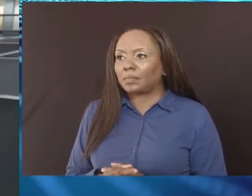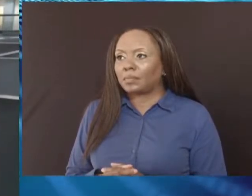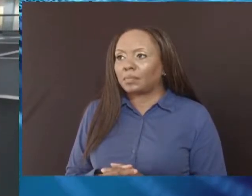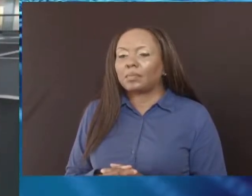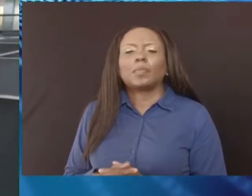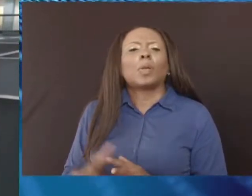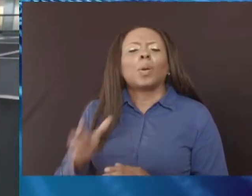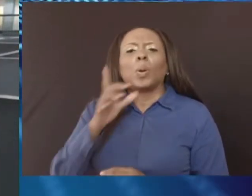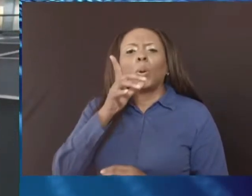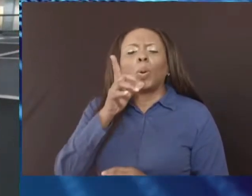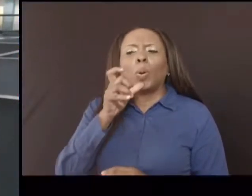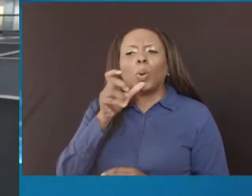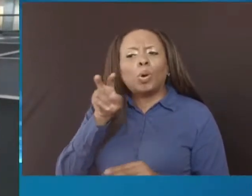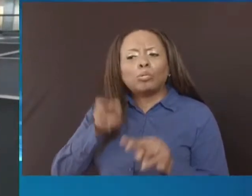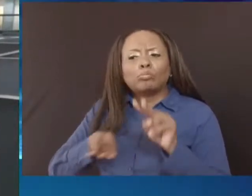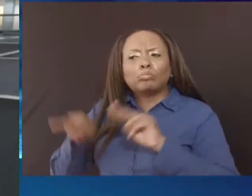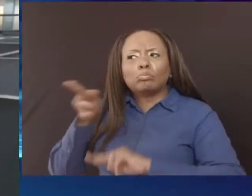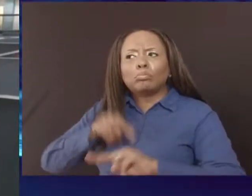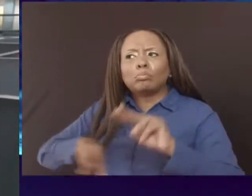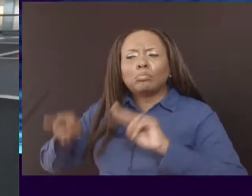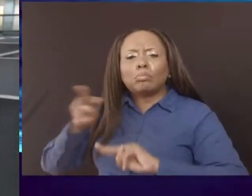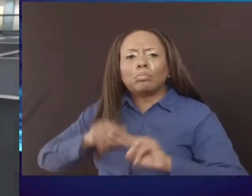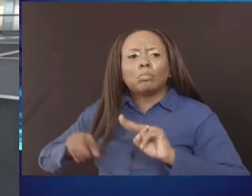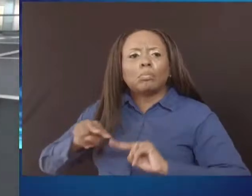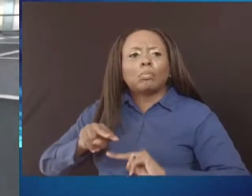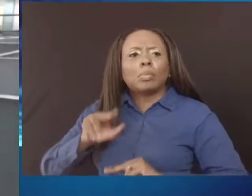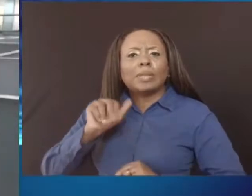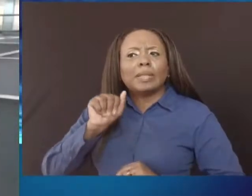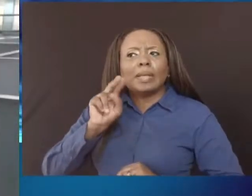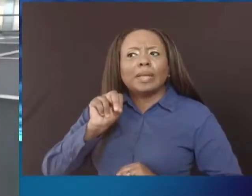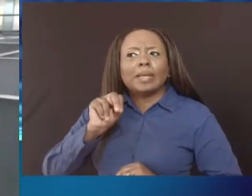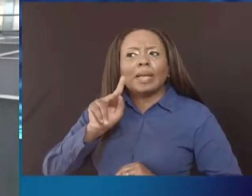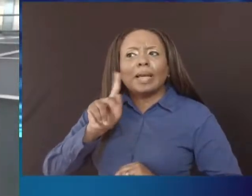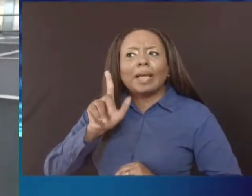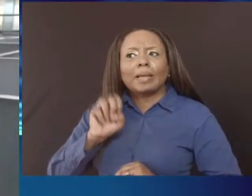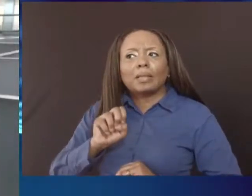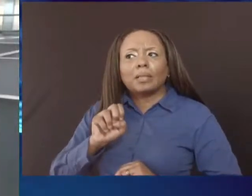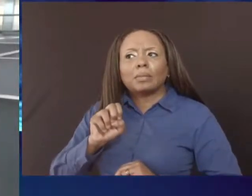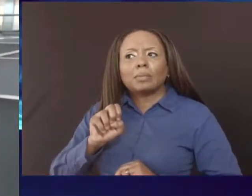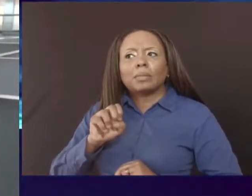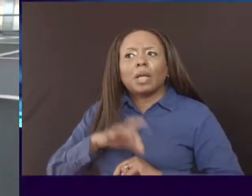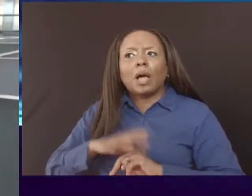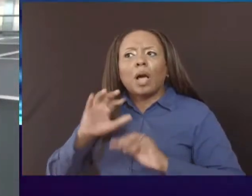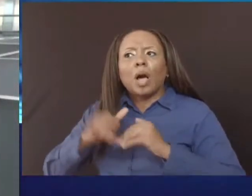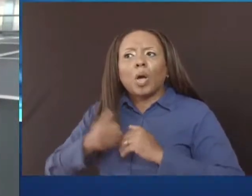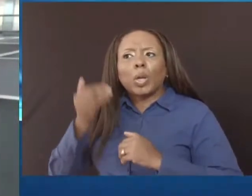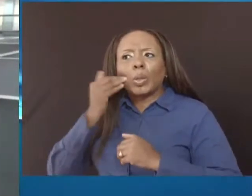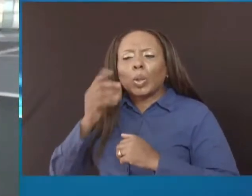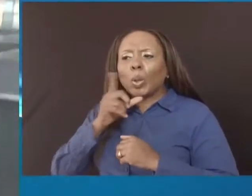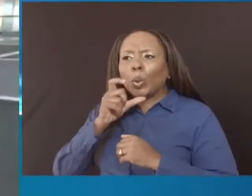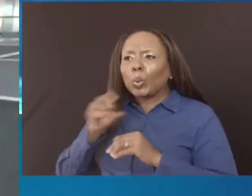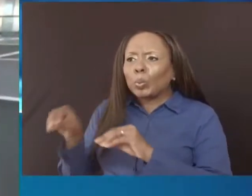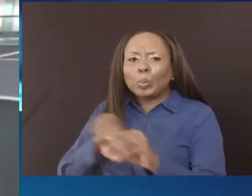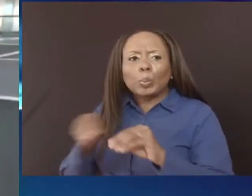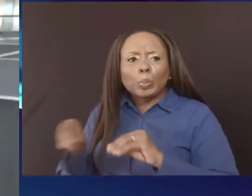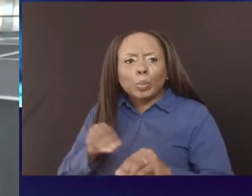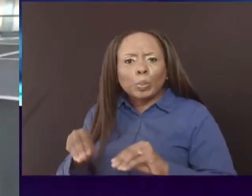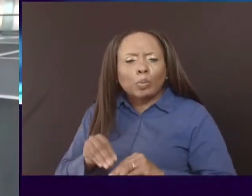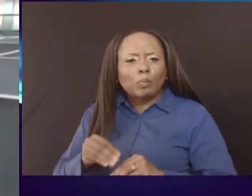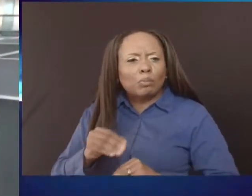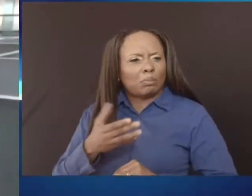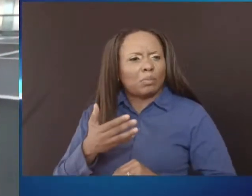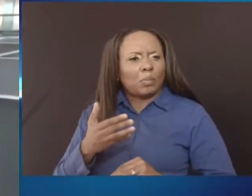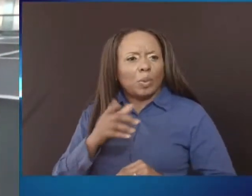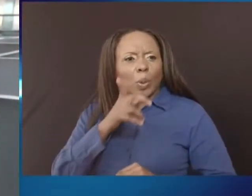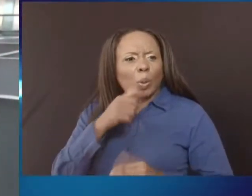are they monitored? As in, what program is being used so you know what happens with the people wearing them? And have there been any problems so